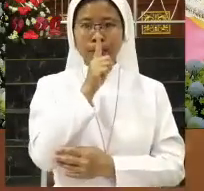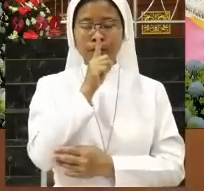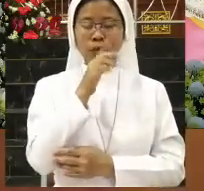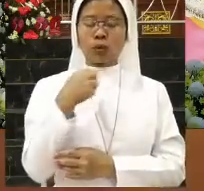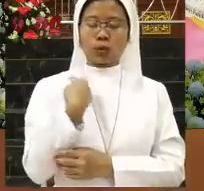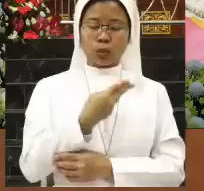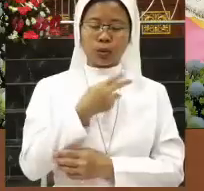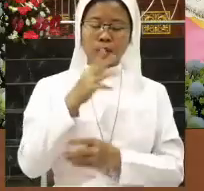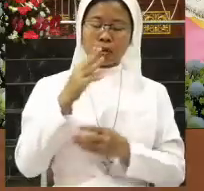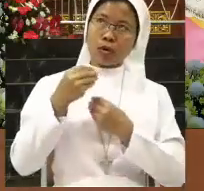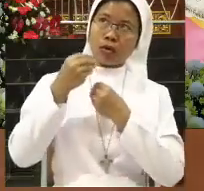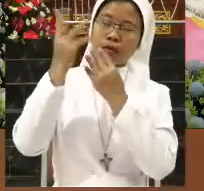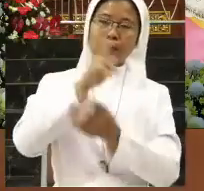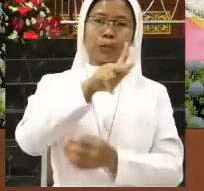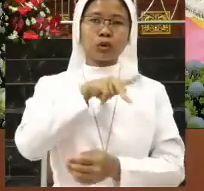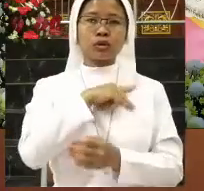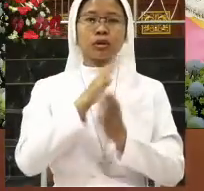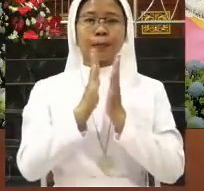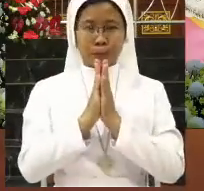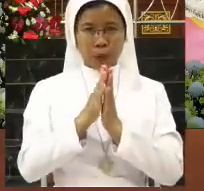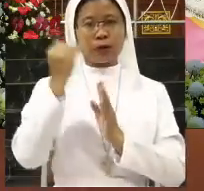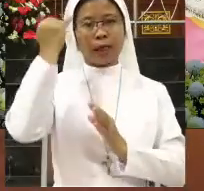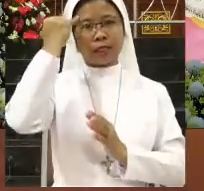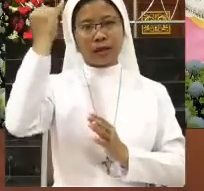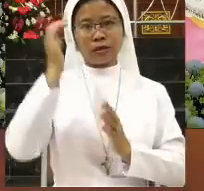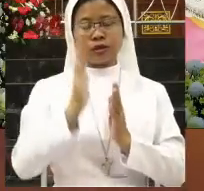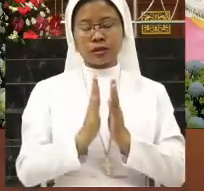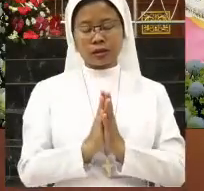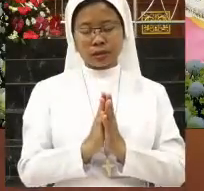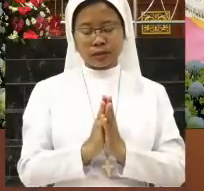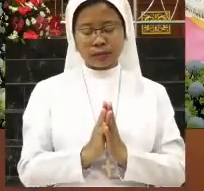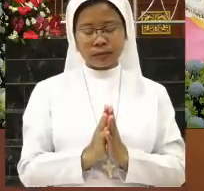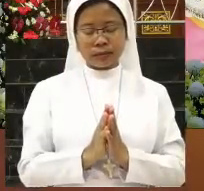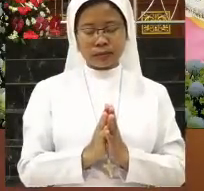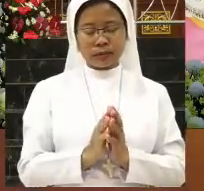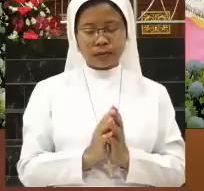offer our personal intentions.